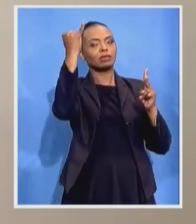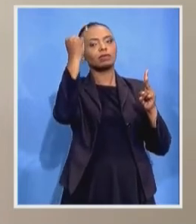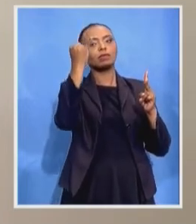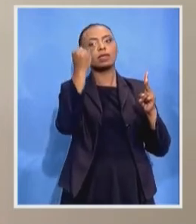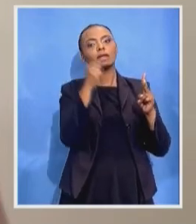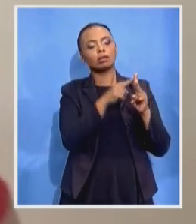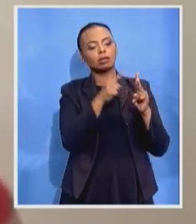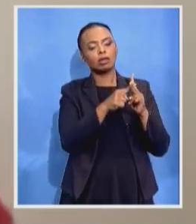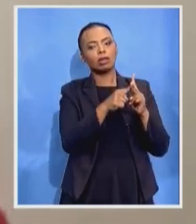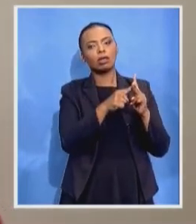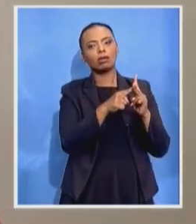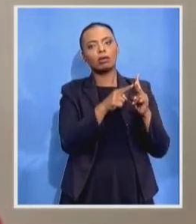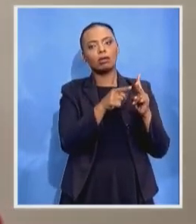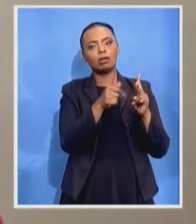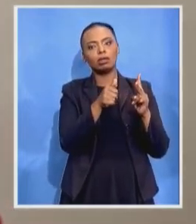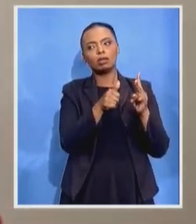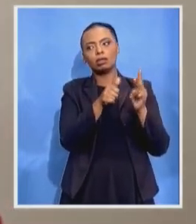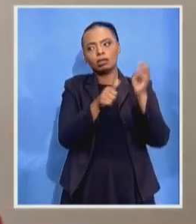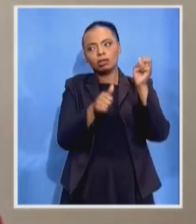the issue of